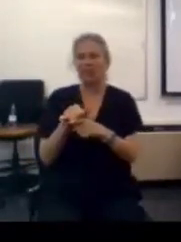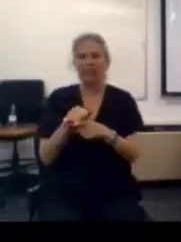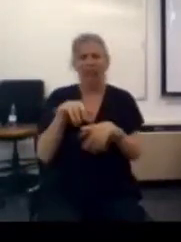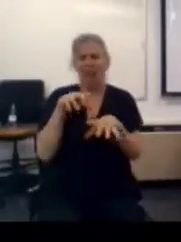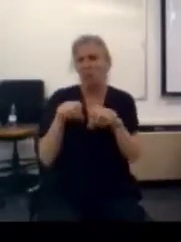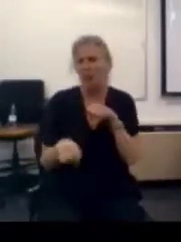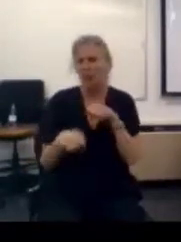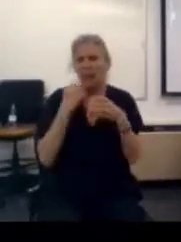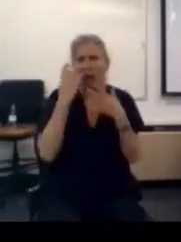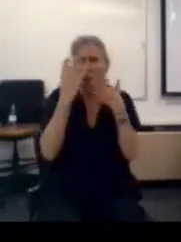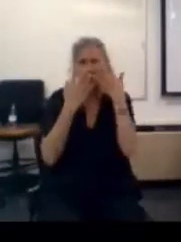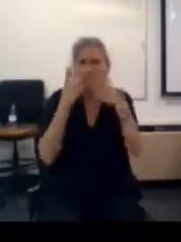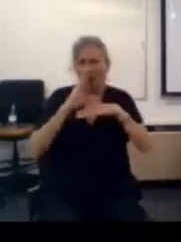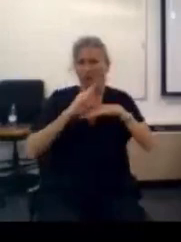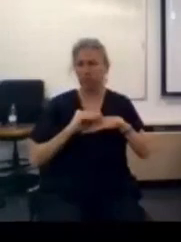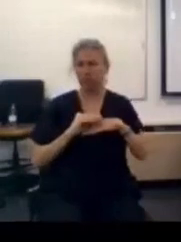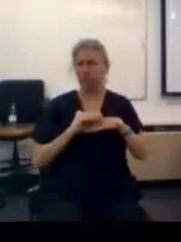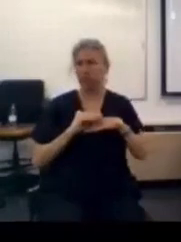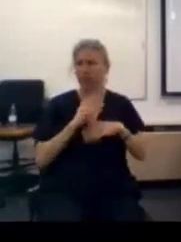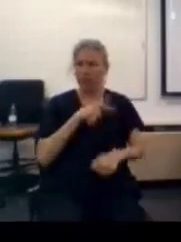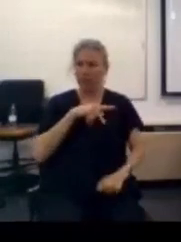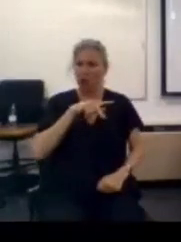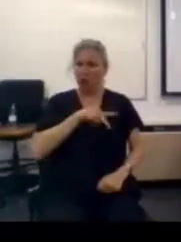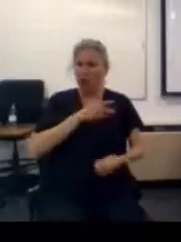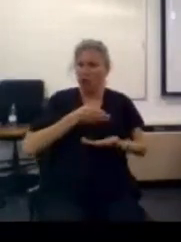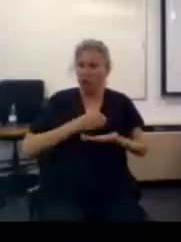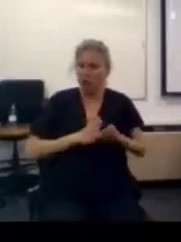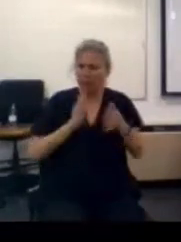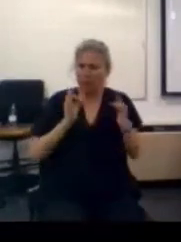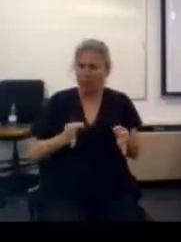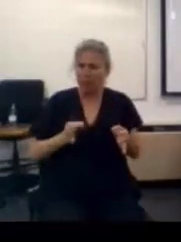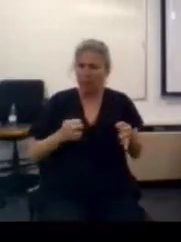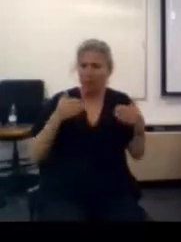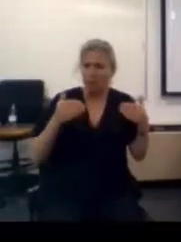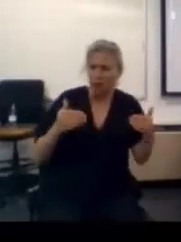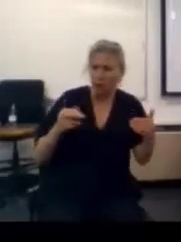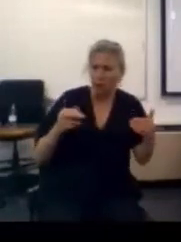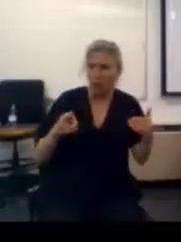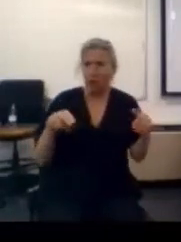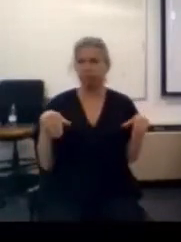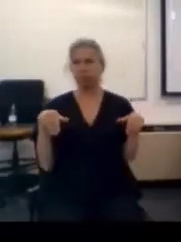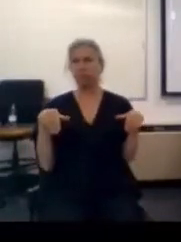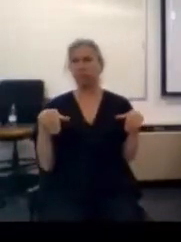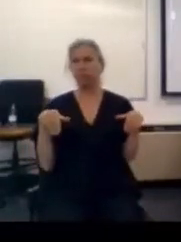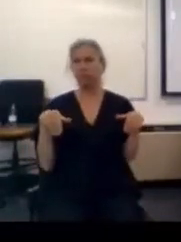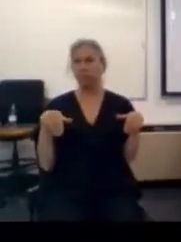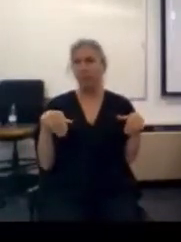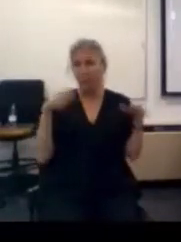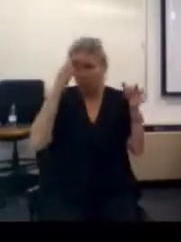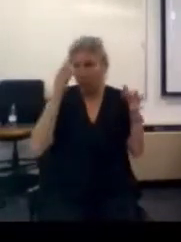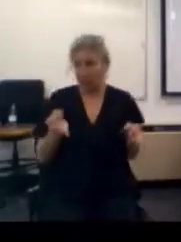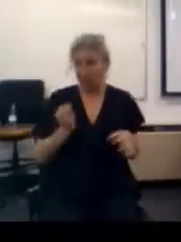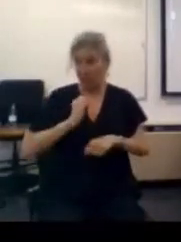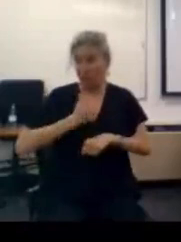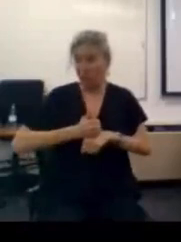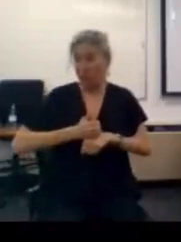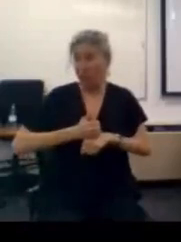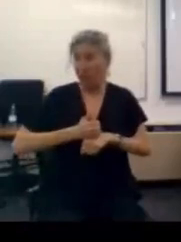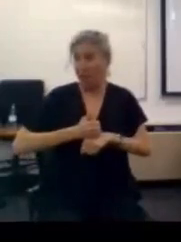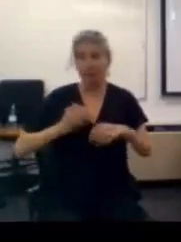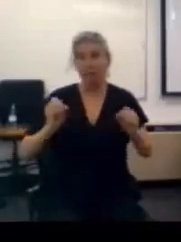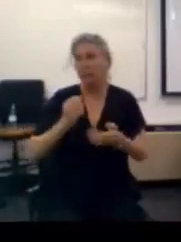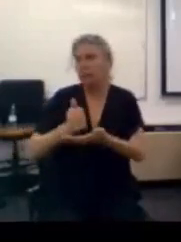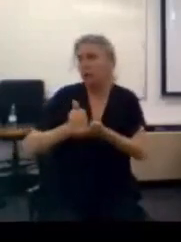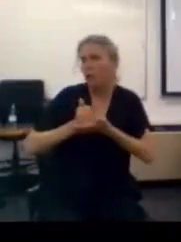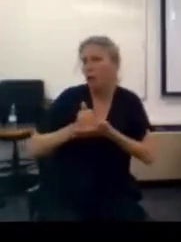similarly embarrassed. Sometimes we're ashamed. And that's a personal right to decide how to proceed. But this decision should not be